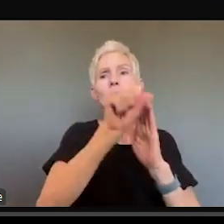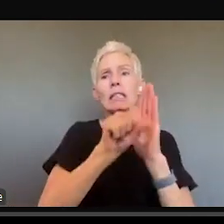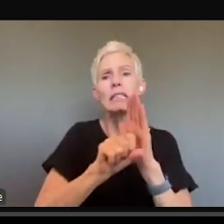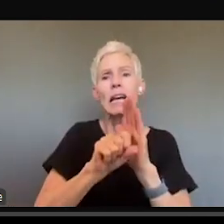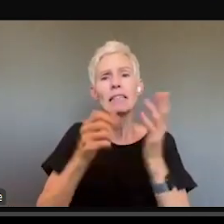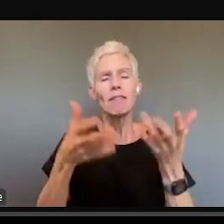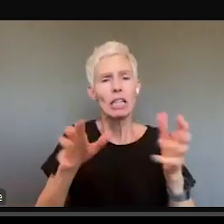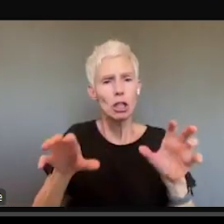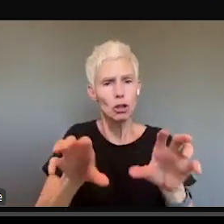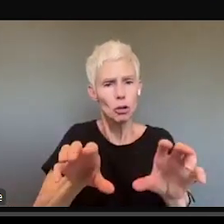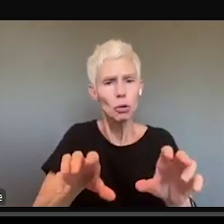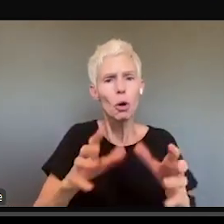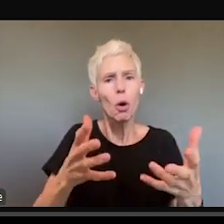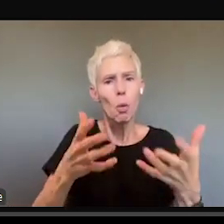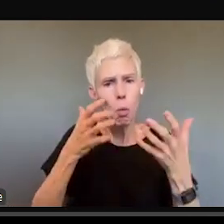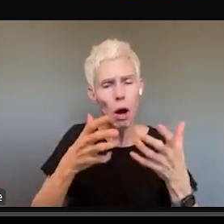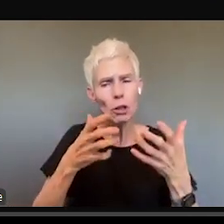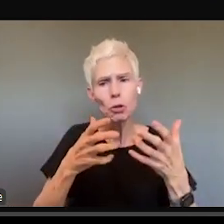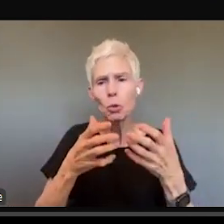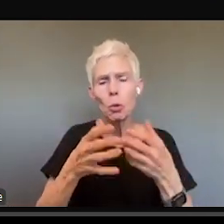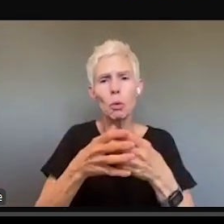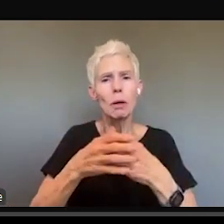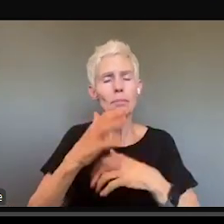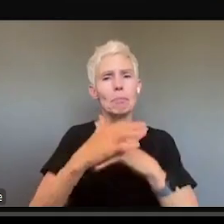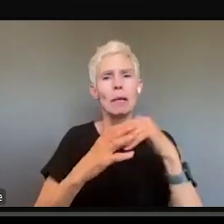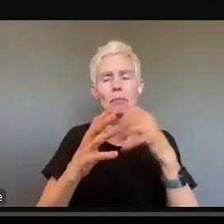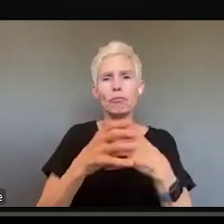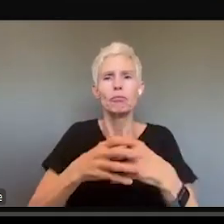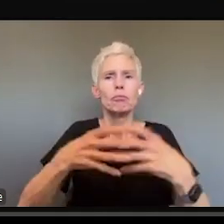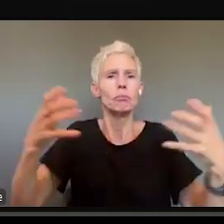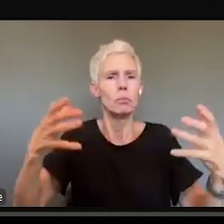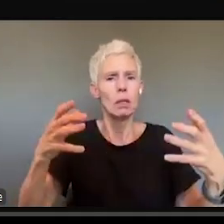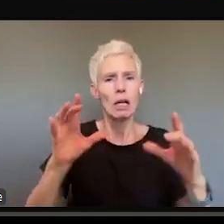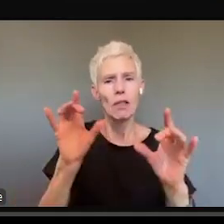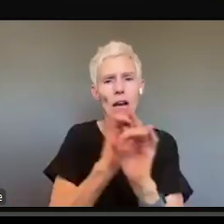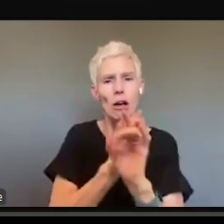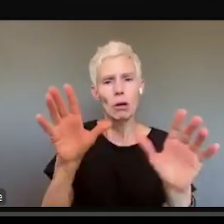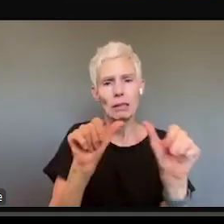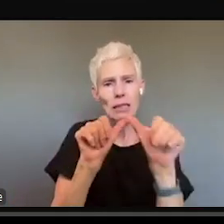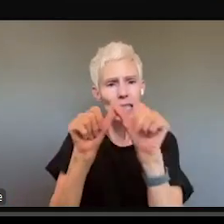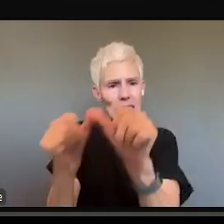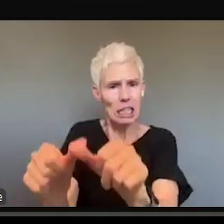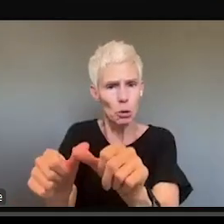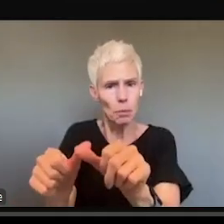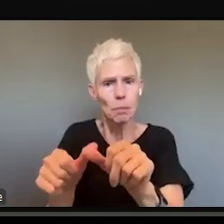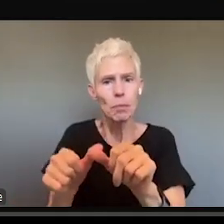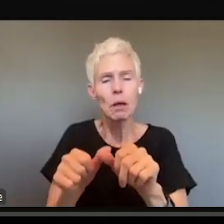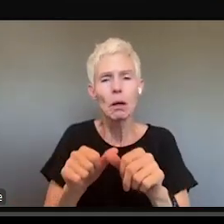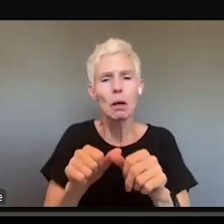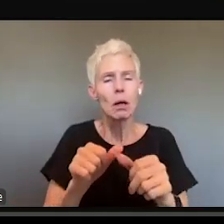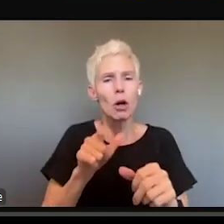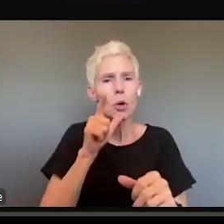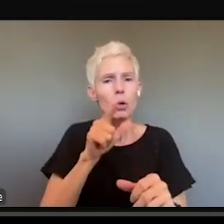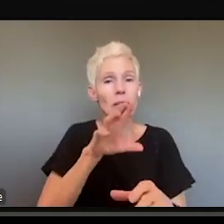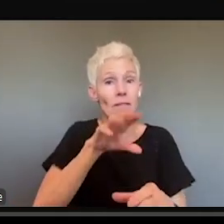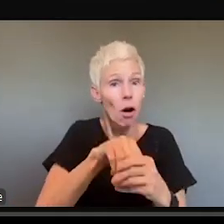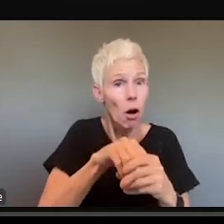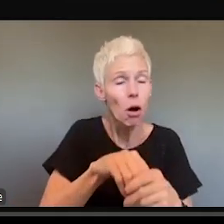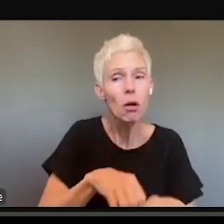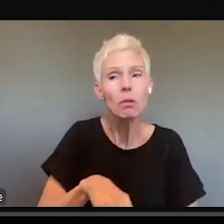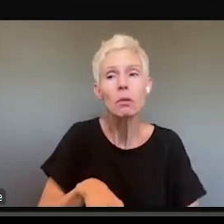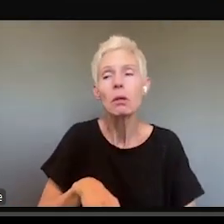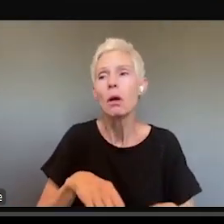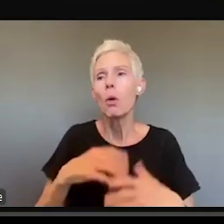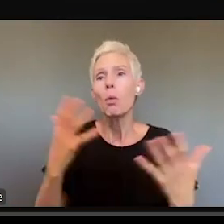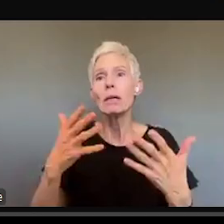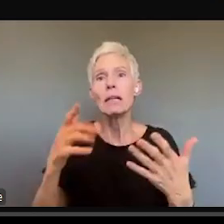of building out their crisis continuum, and who's in the process and what has been done. And a lot has